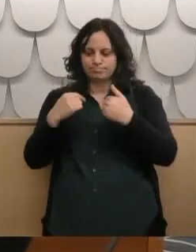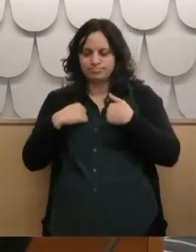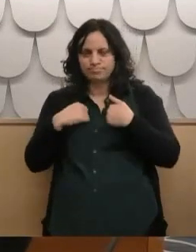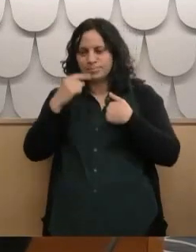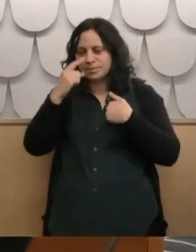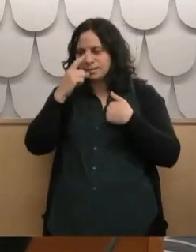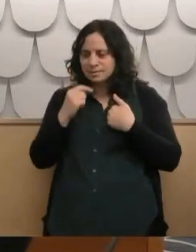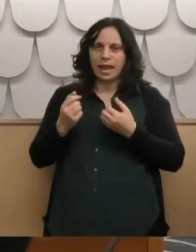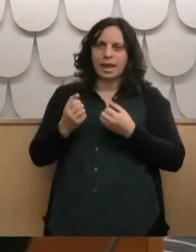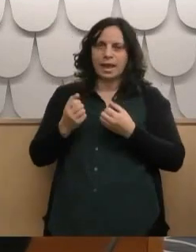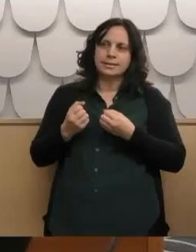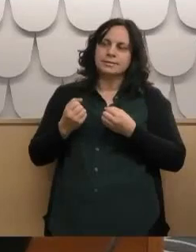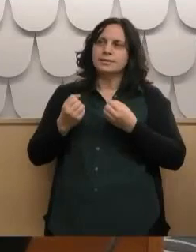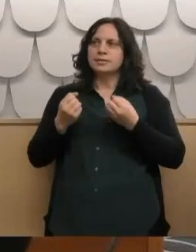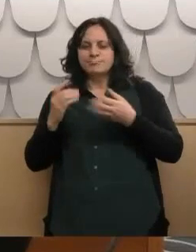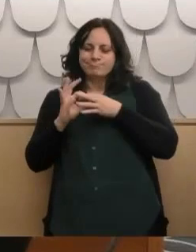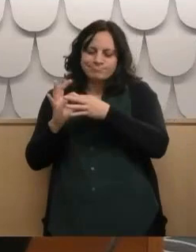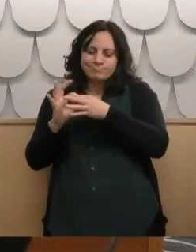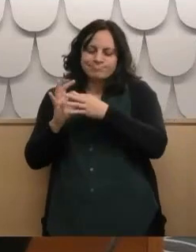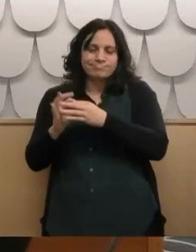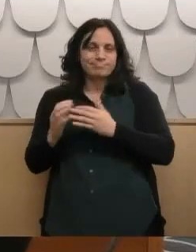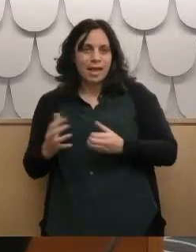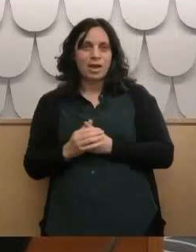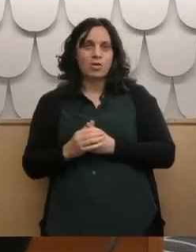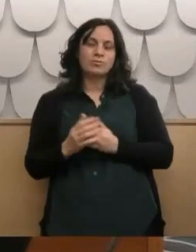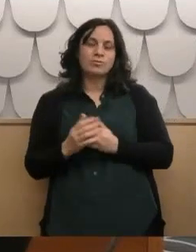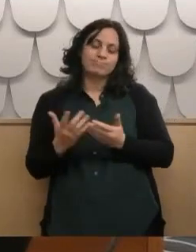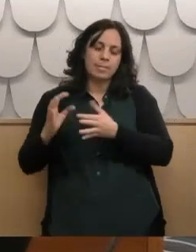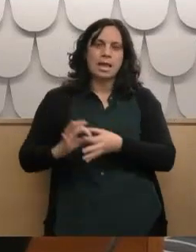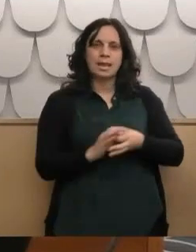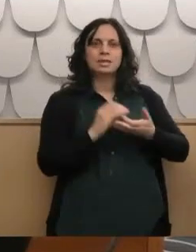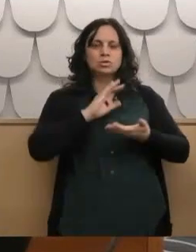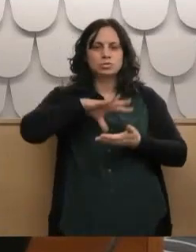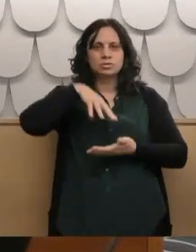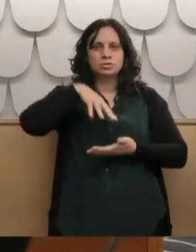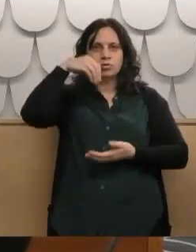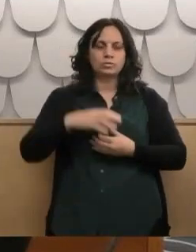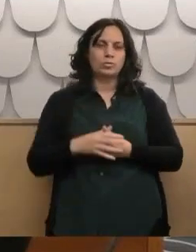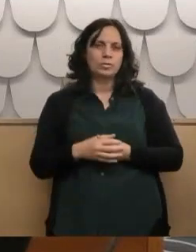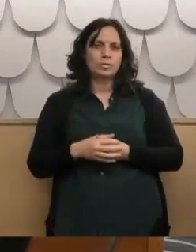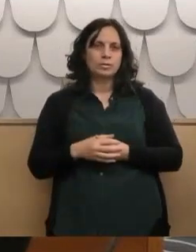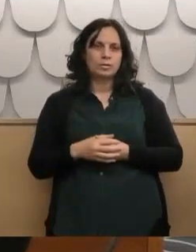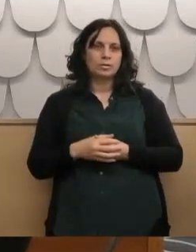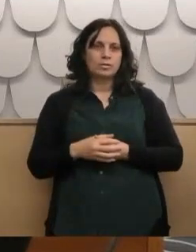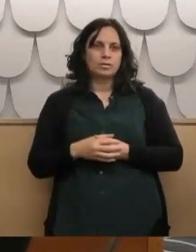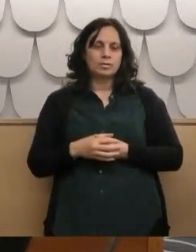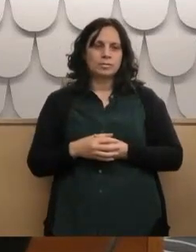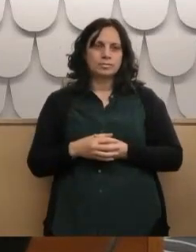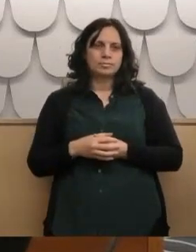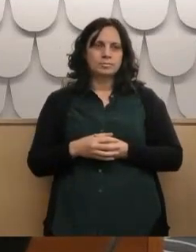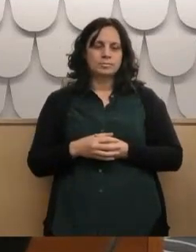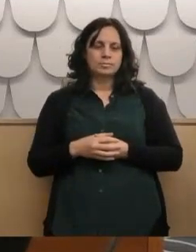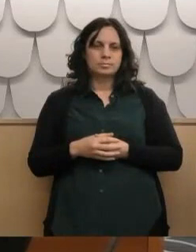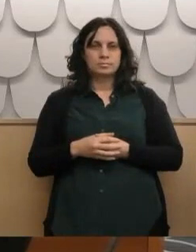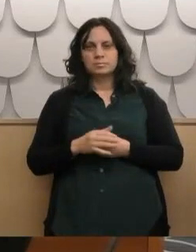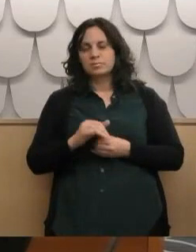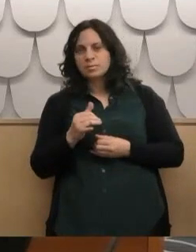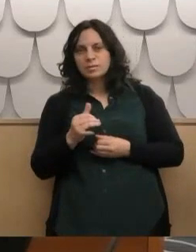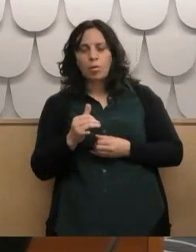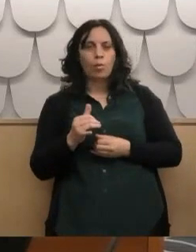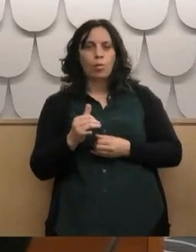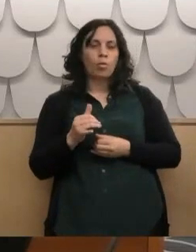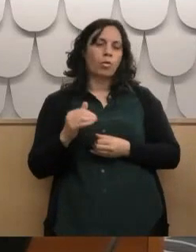And for them, that has a significant spiritual aspect. Or at the very least, reconnect with places and people